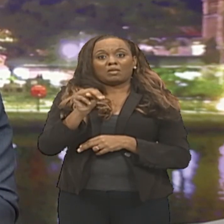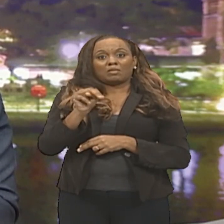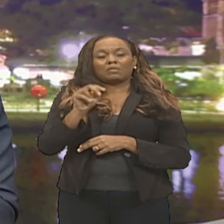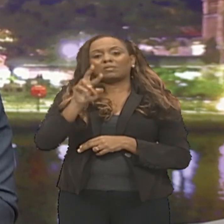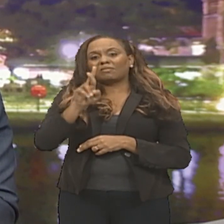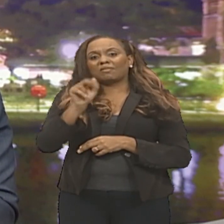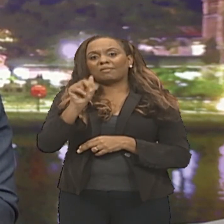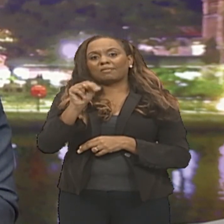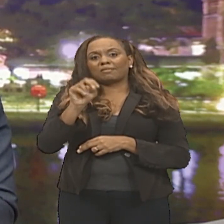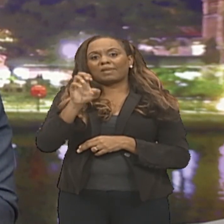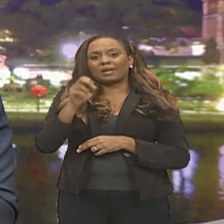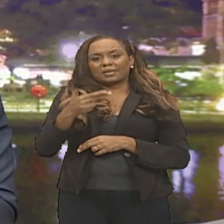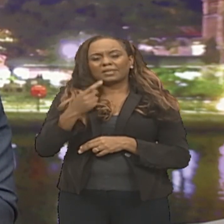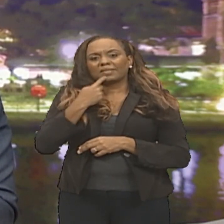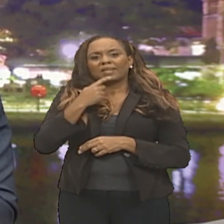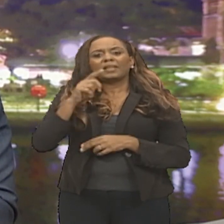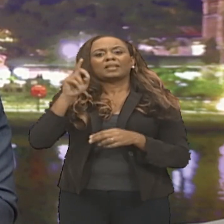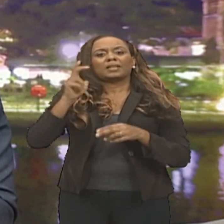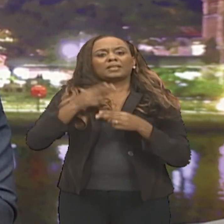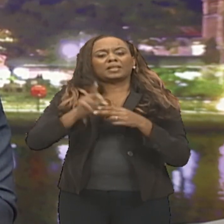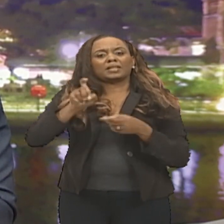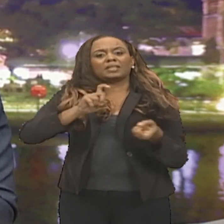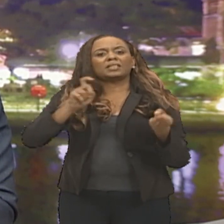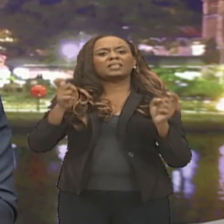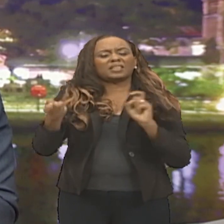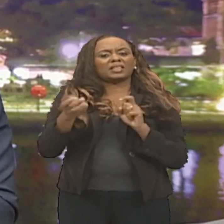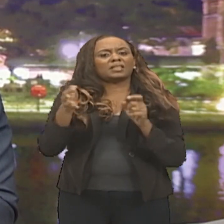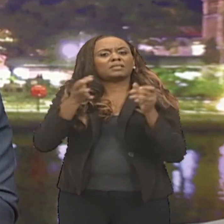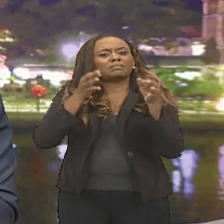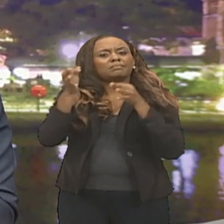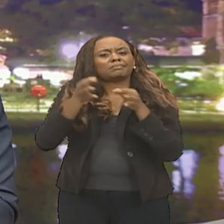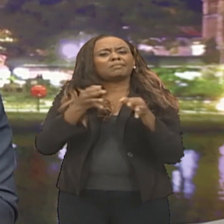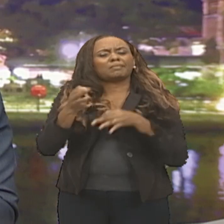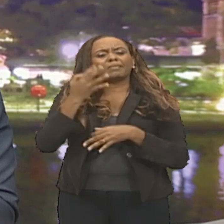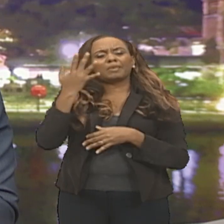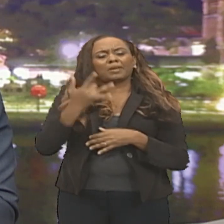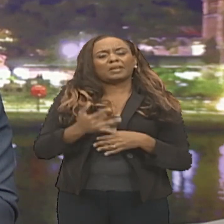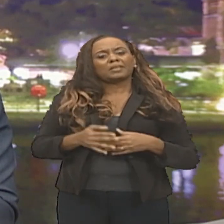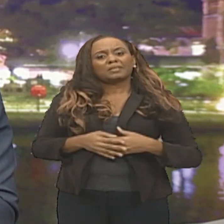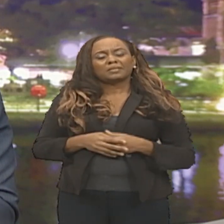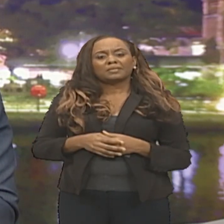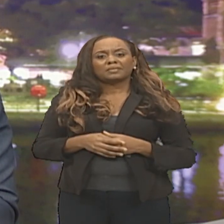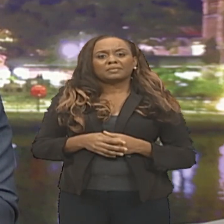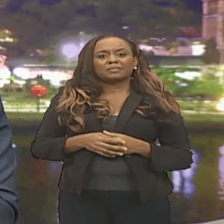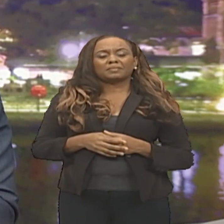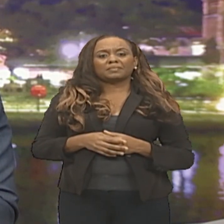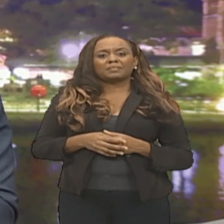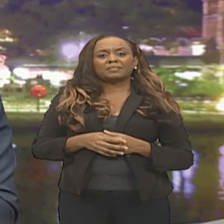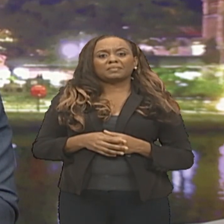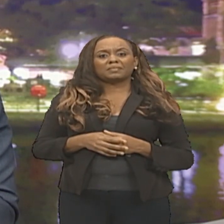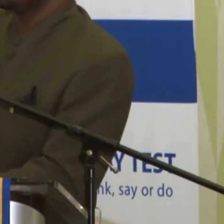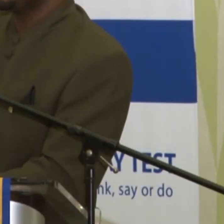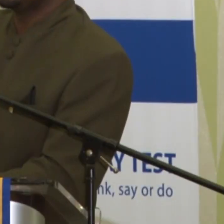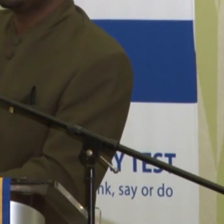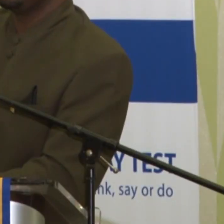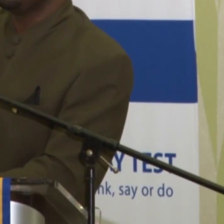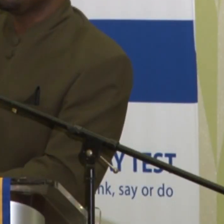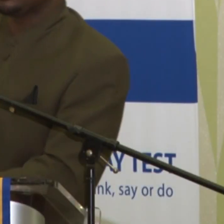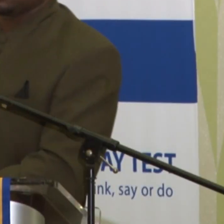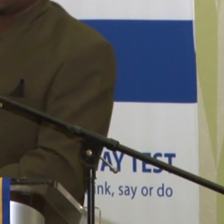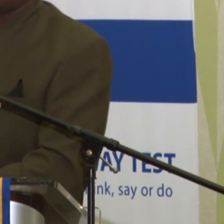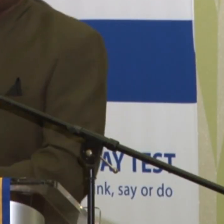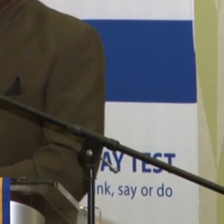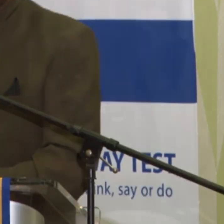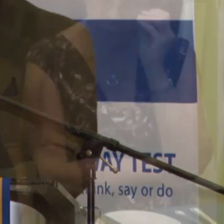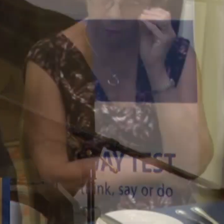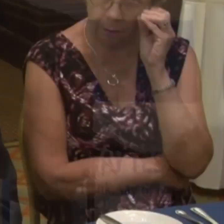the Barbados Social and Economic Recovery Transformation Program. Sharika Griffith explains. Mr. Lane says as the